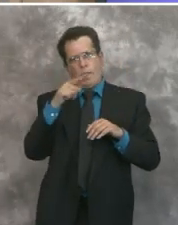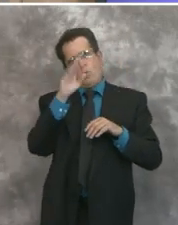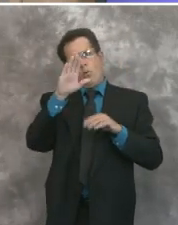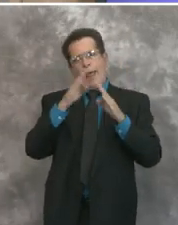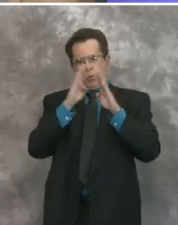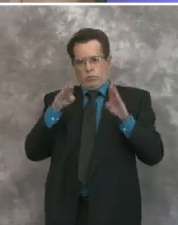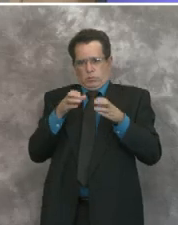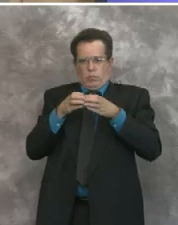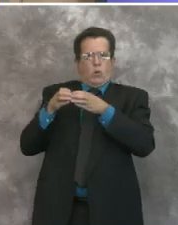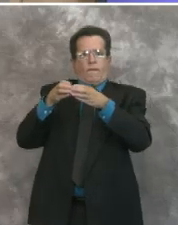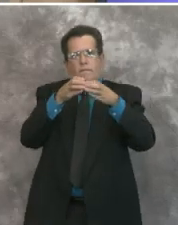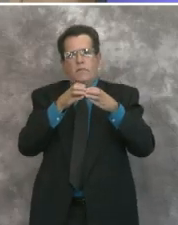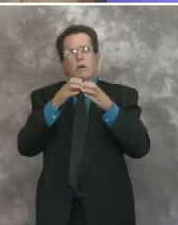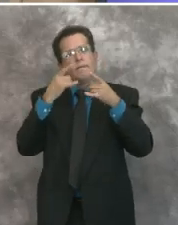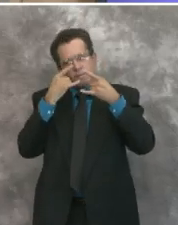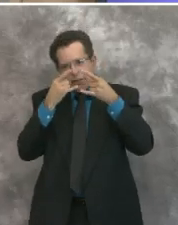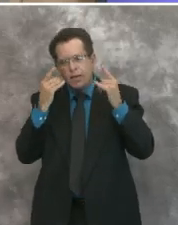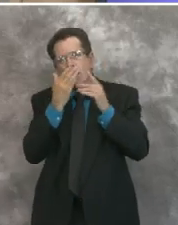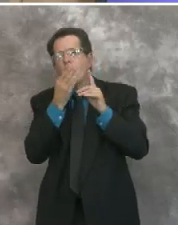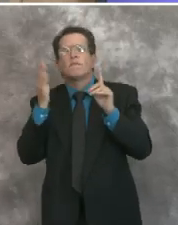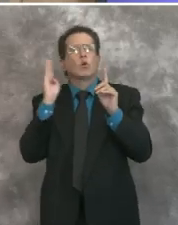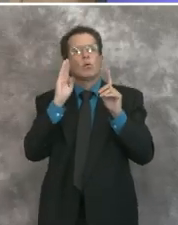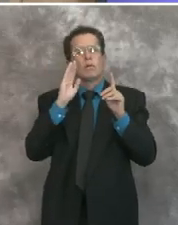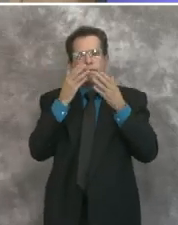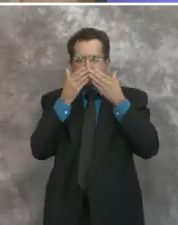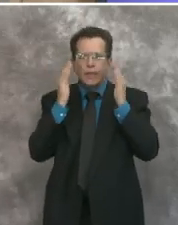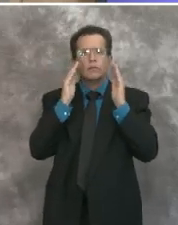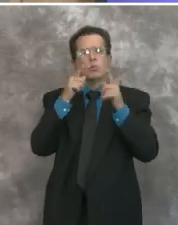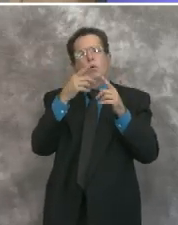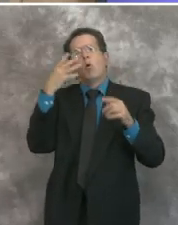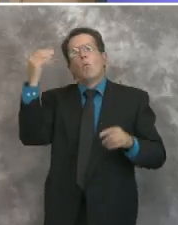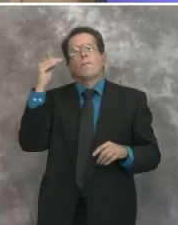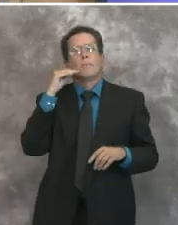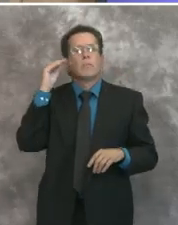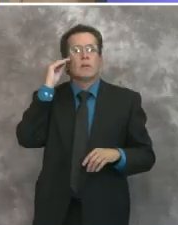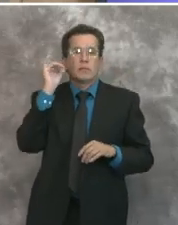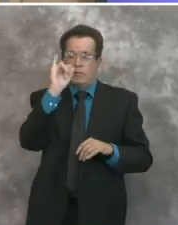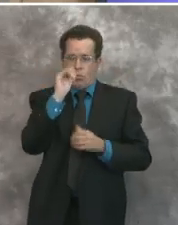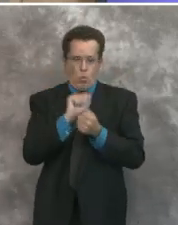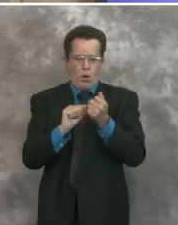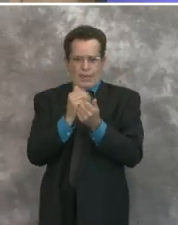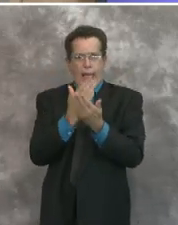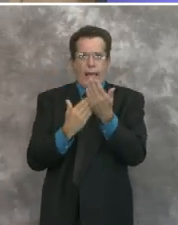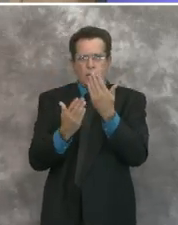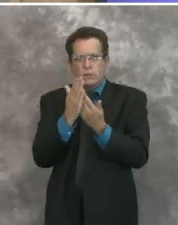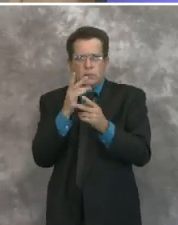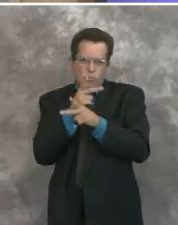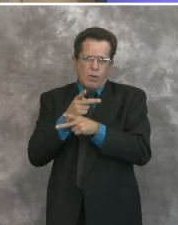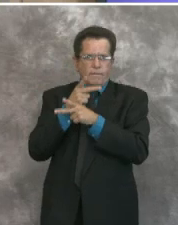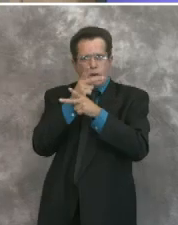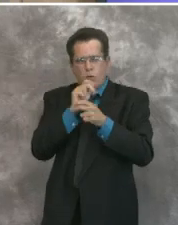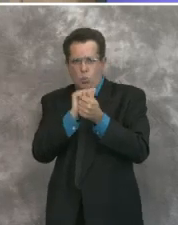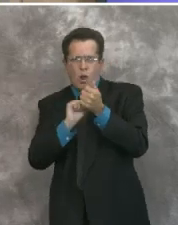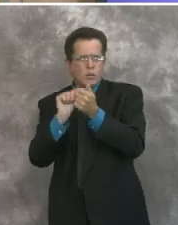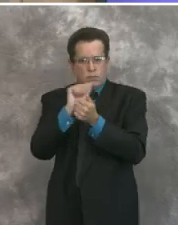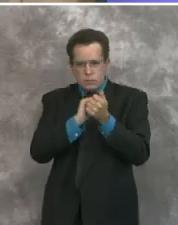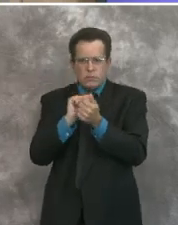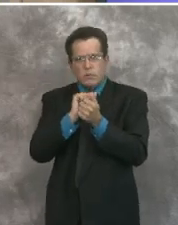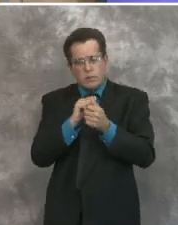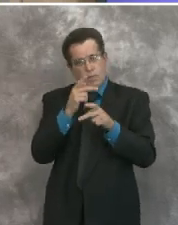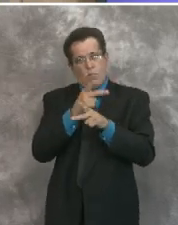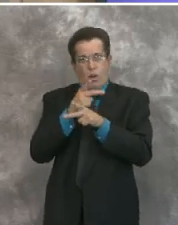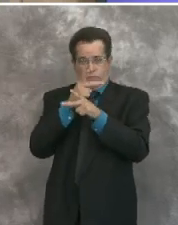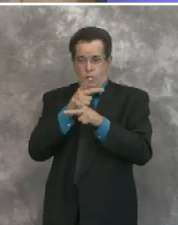continuing to utilize a face covering when they leave their home, continuing to do sanitation and hand washing stations, things like